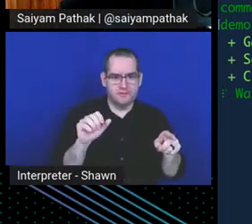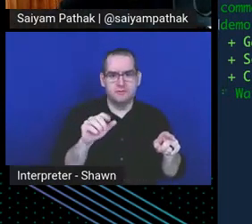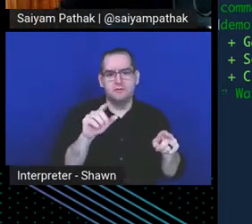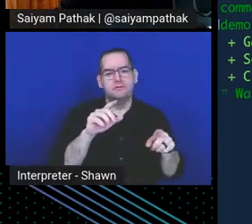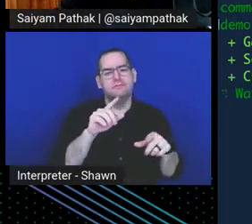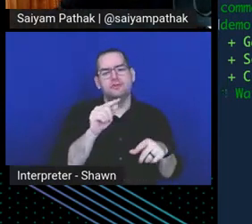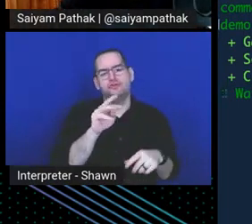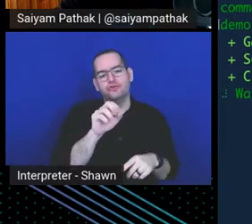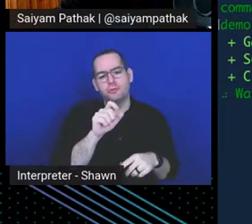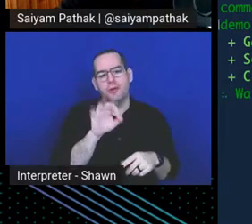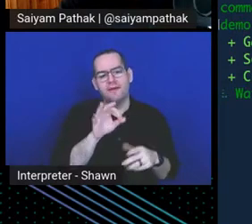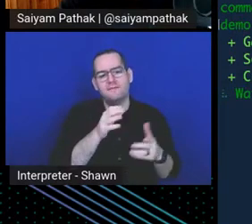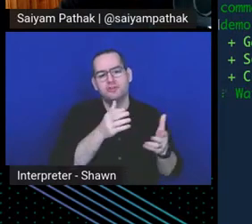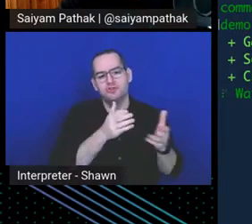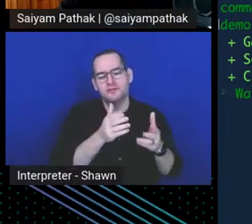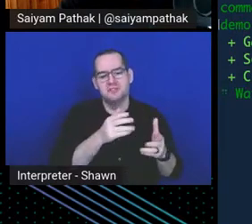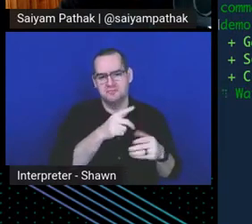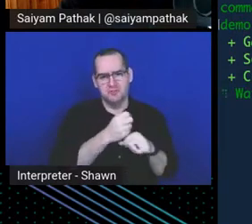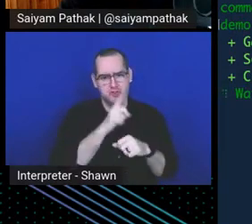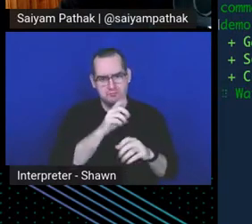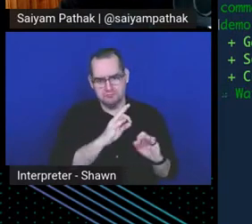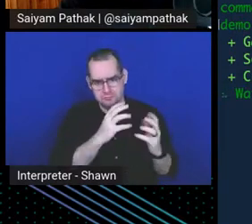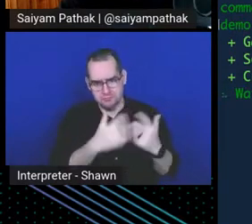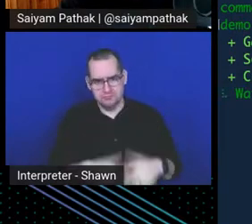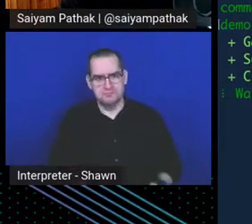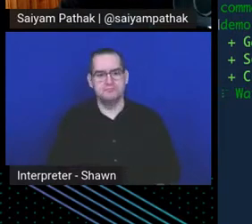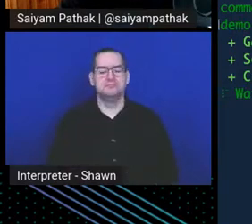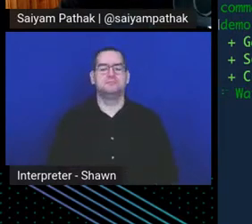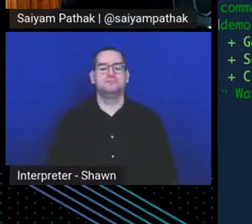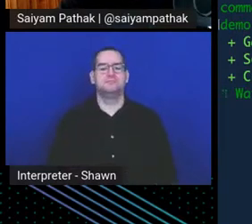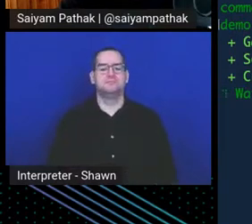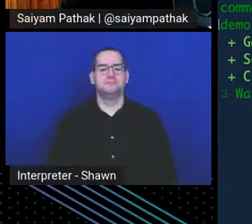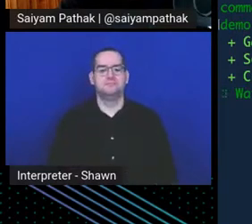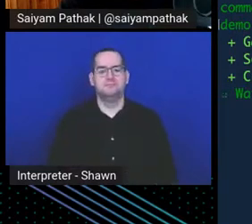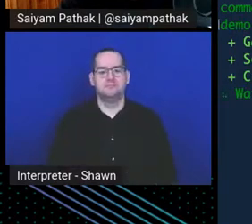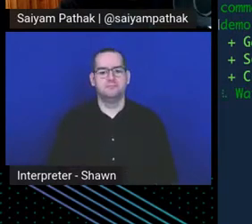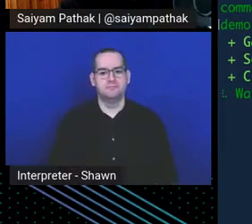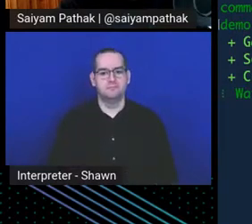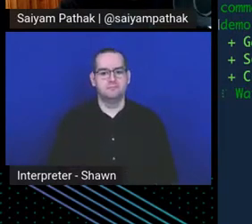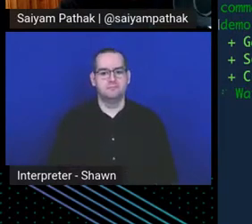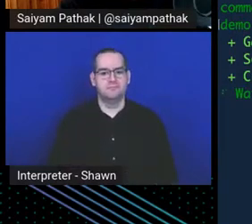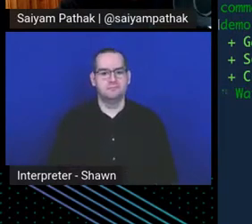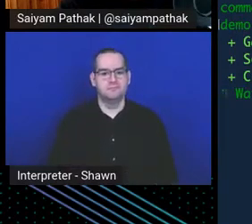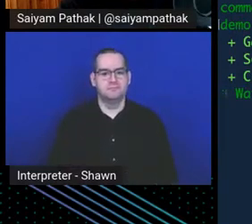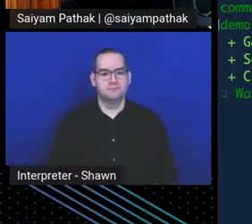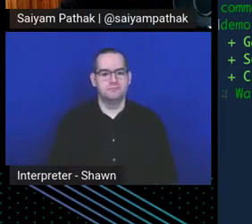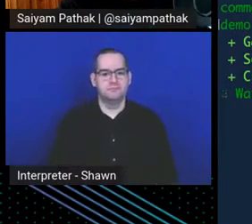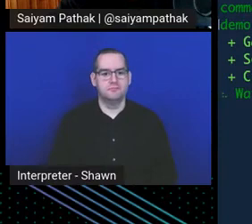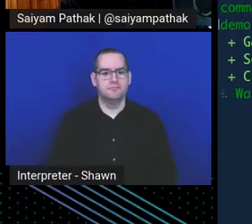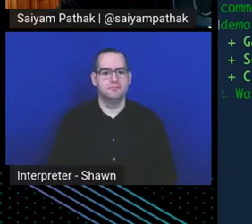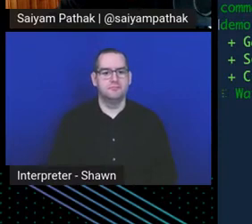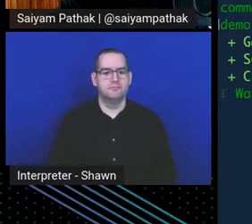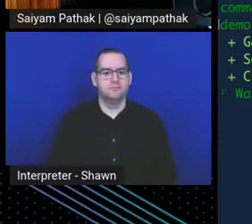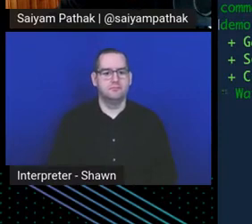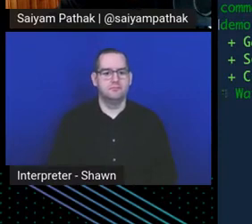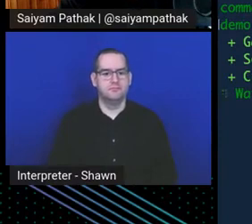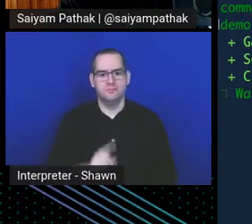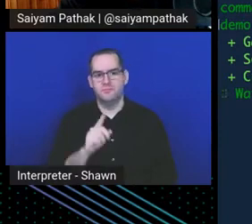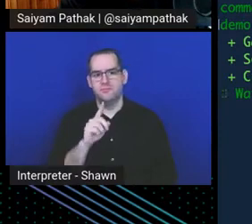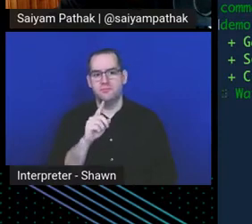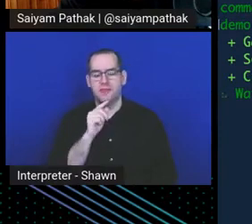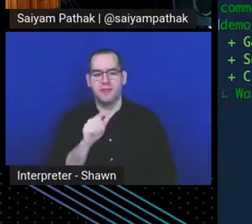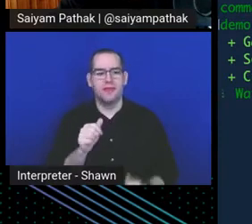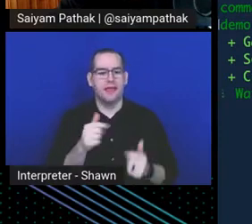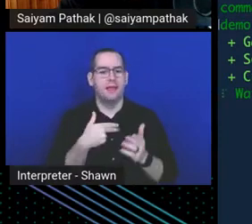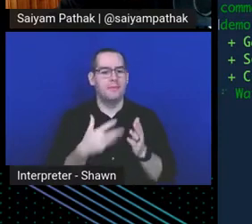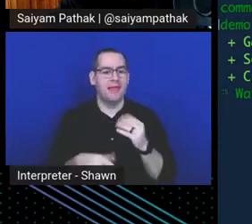things are ready over there. In the back end, I'm not doing anything, to be honest. So I'm just adding